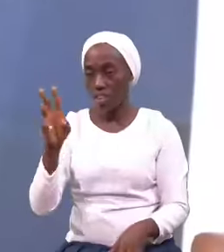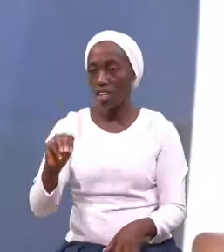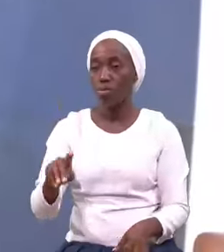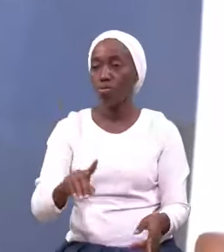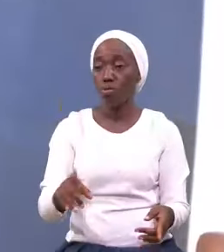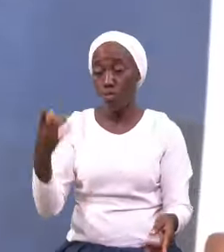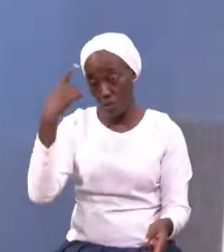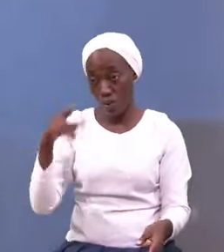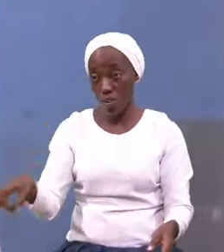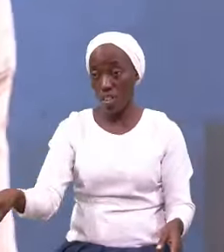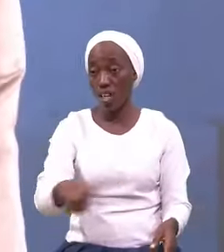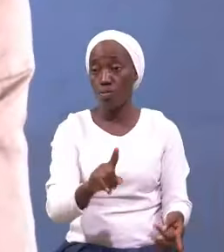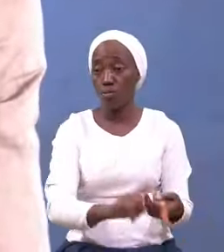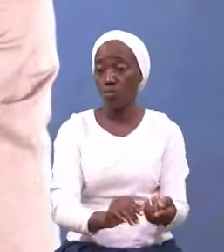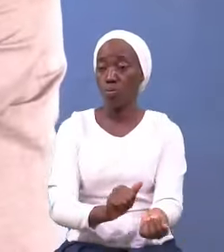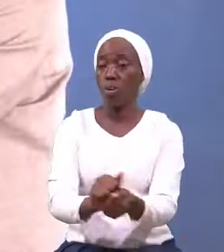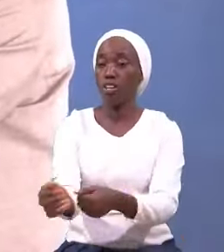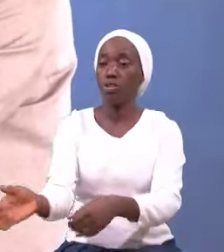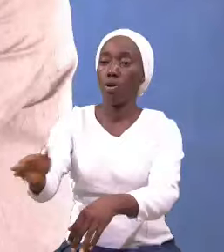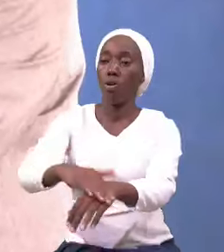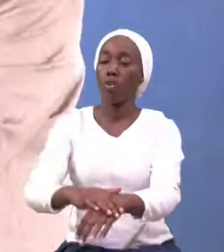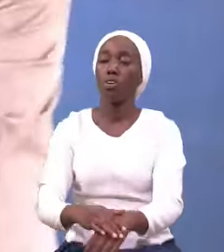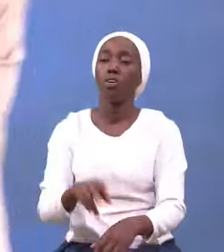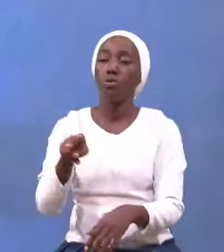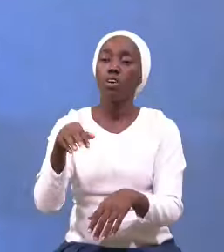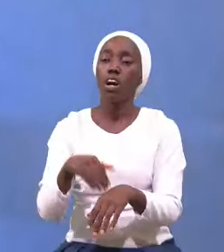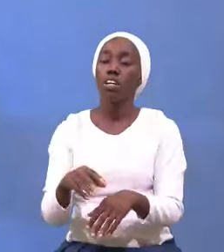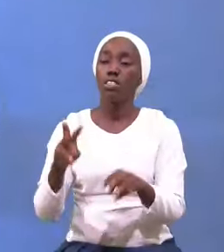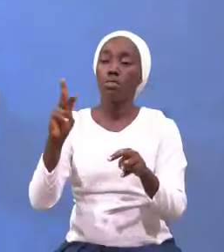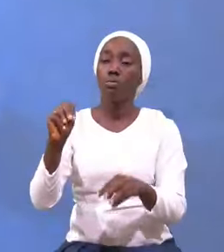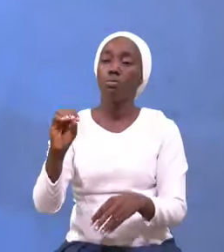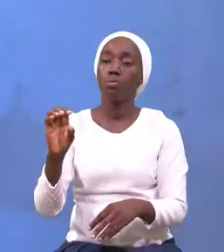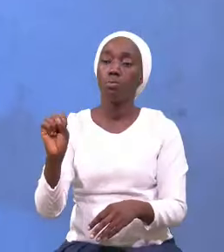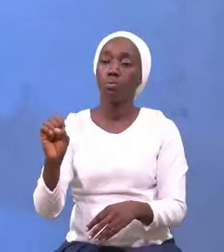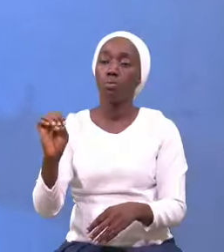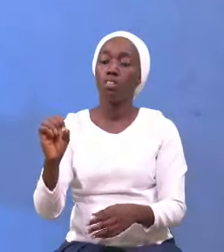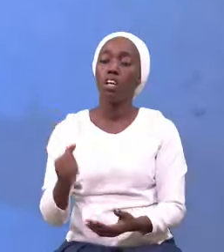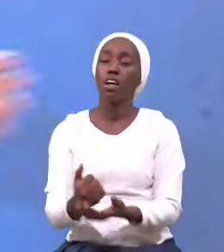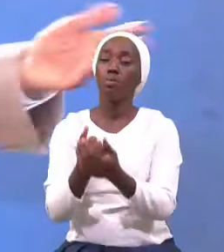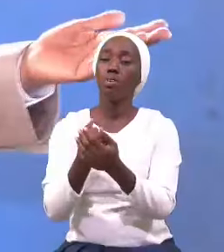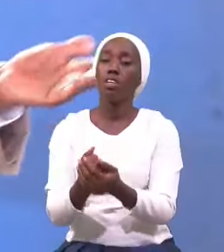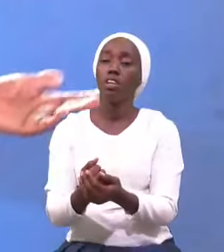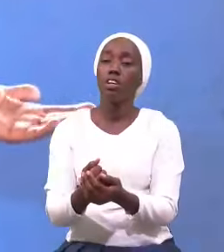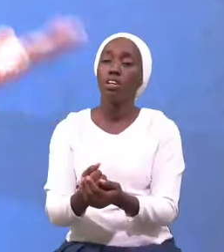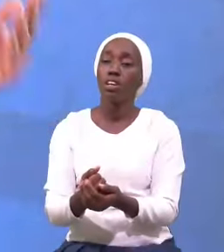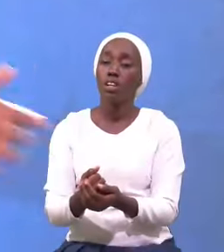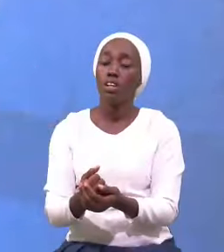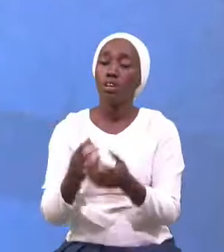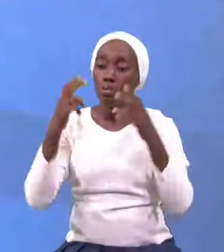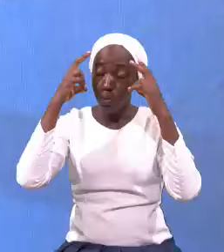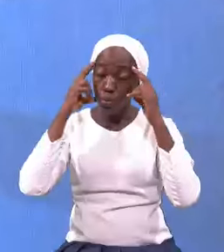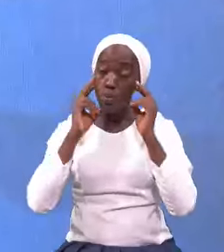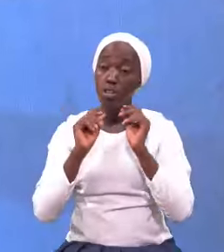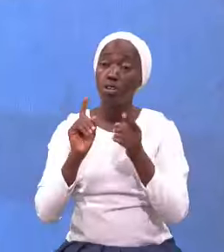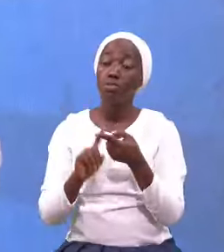Look at Moses helping Joshua to have victory on the battlefield. And look at that same Moses is bringing